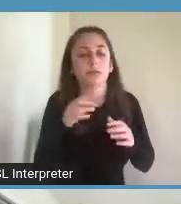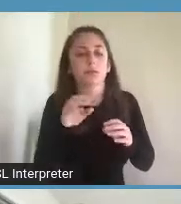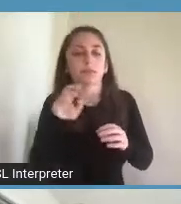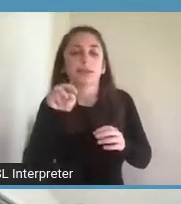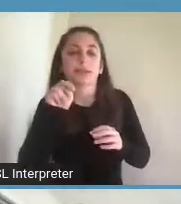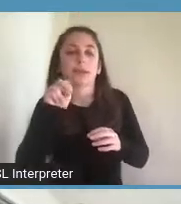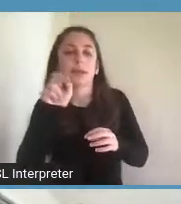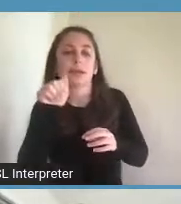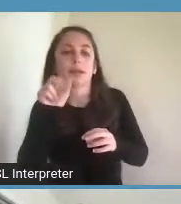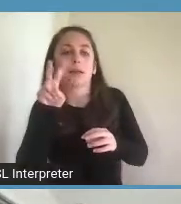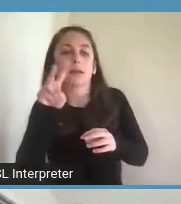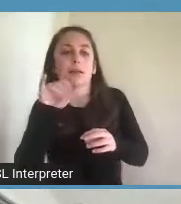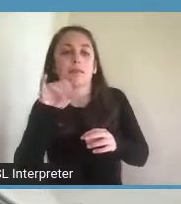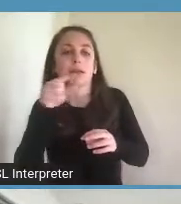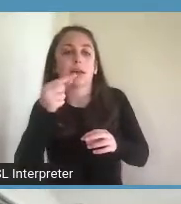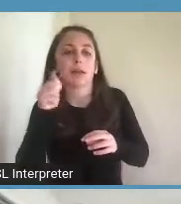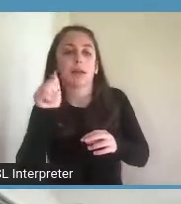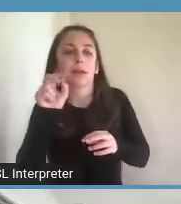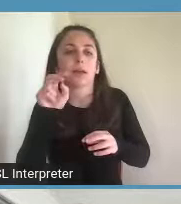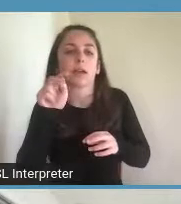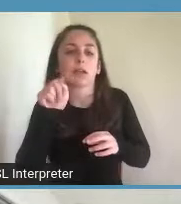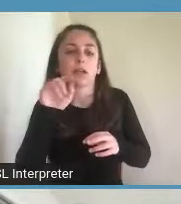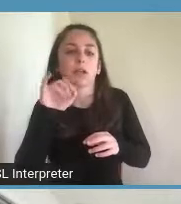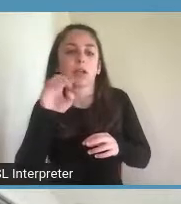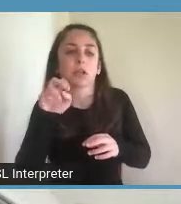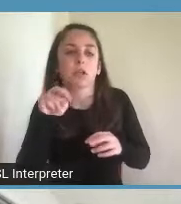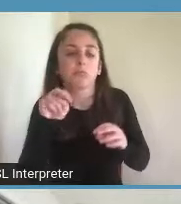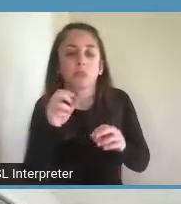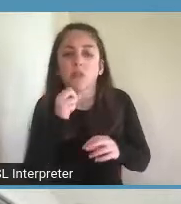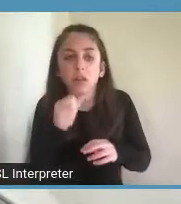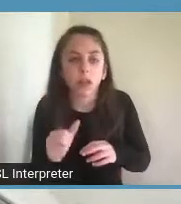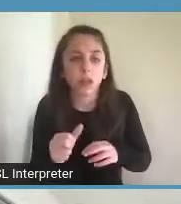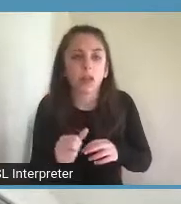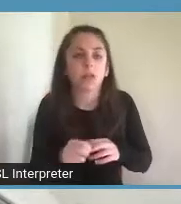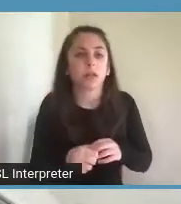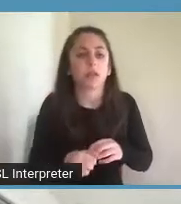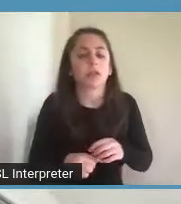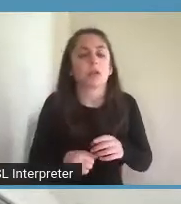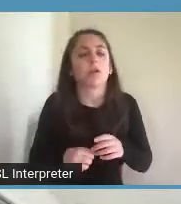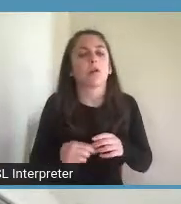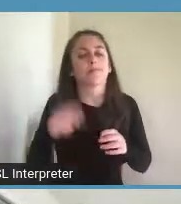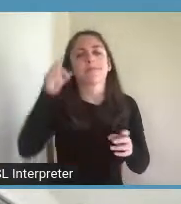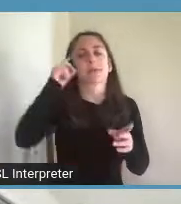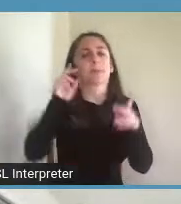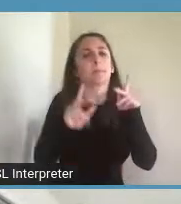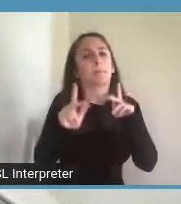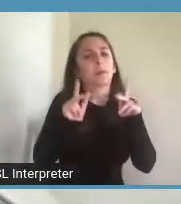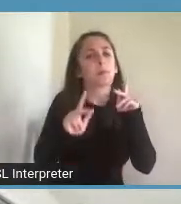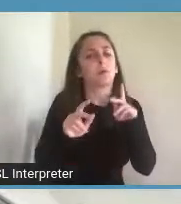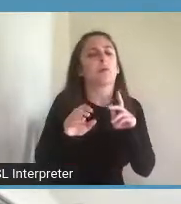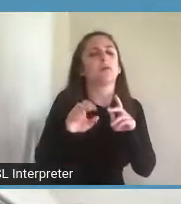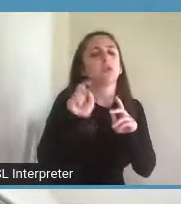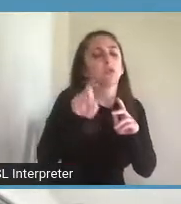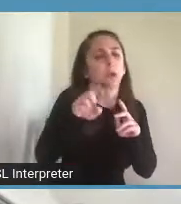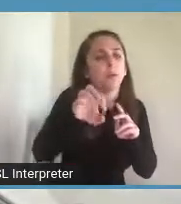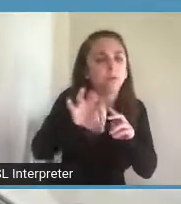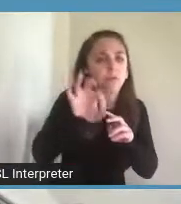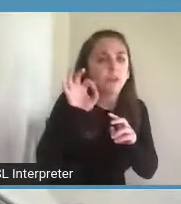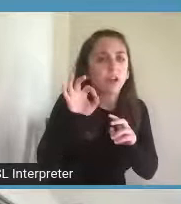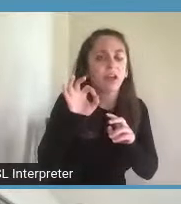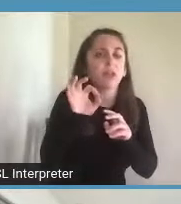you're seeing things in your search terms that you feel like people should be able to find without having to search, this is a good place to look for